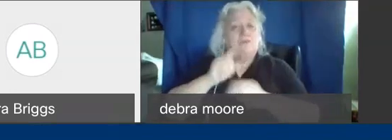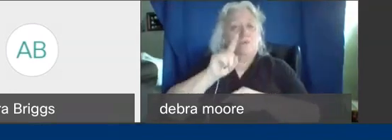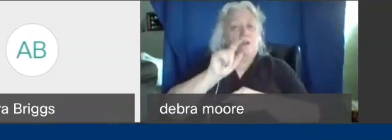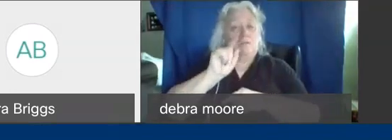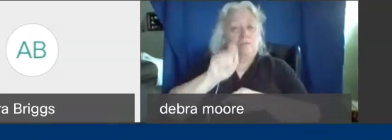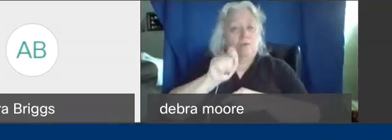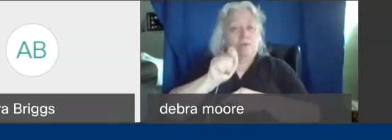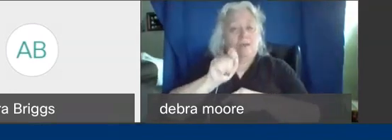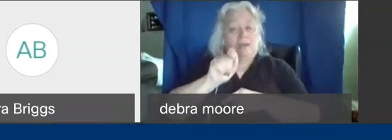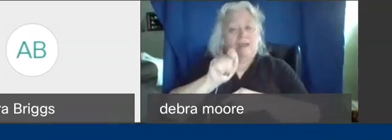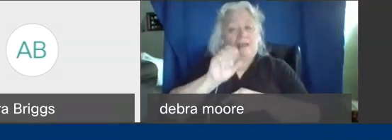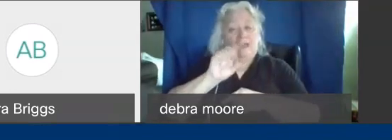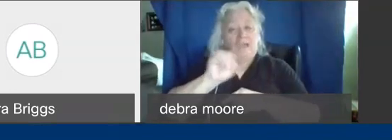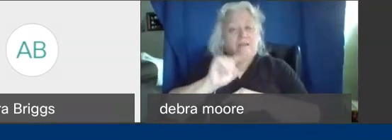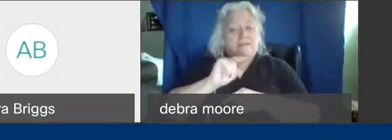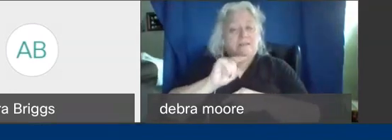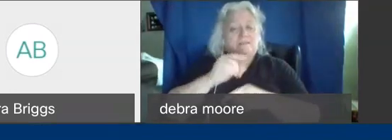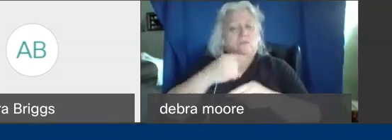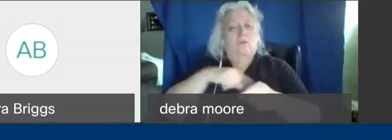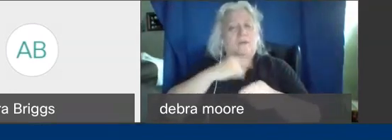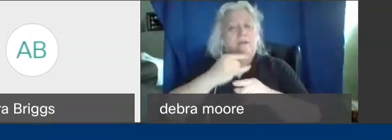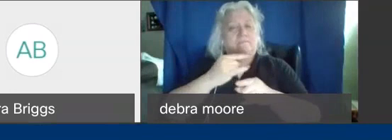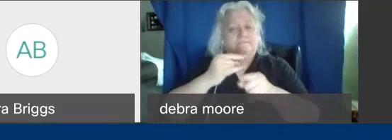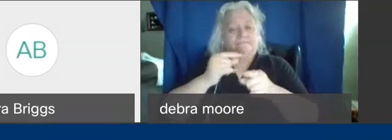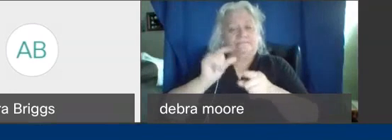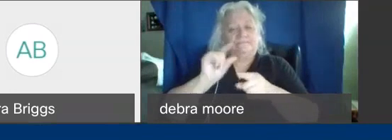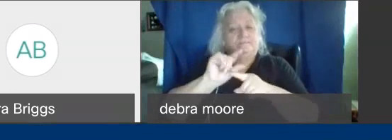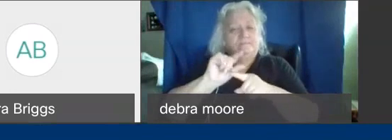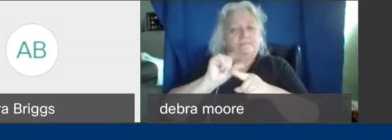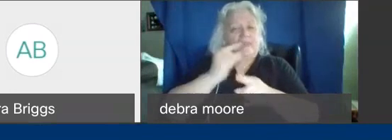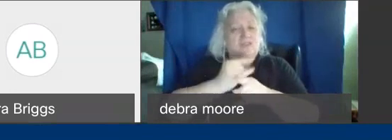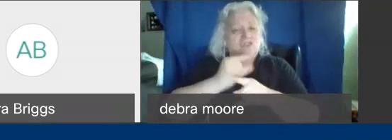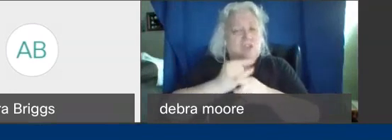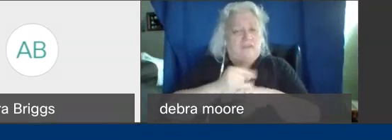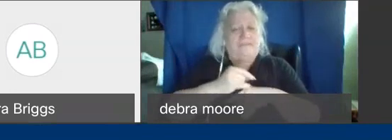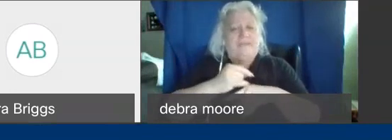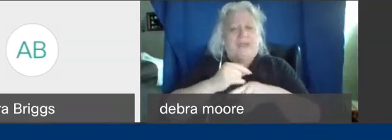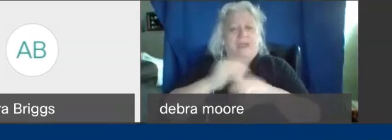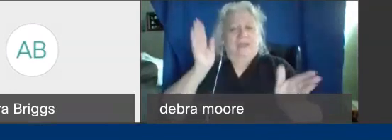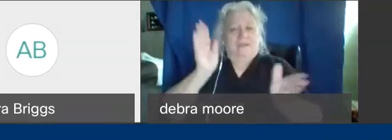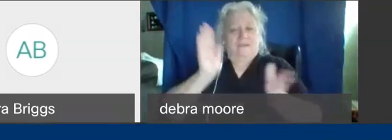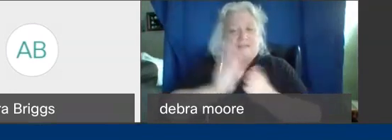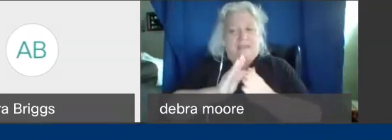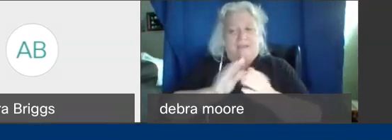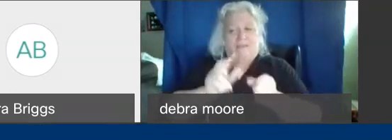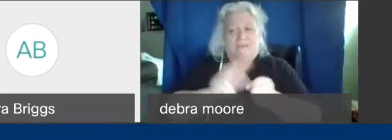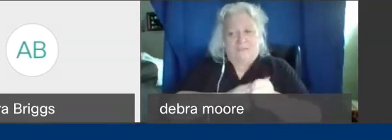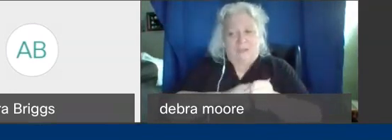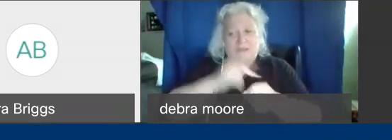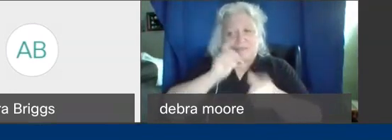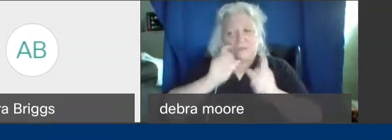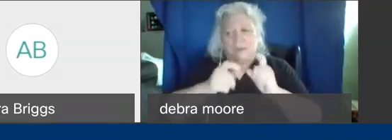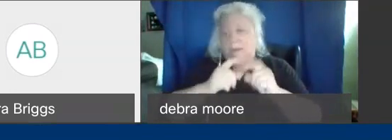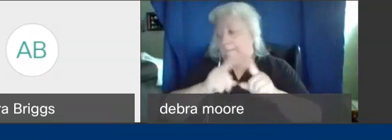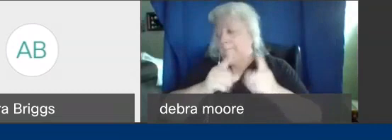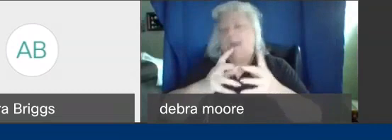fluid ounces of a shot, which is 40% alcohol. So you're going down in the volume of the drink, but up in the